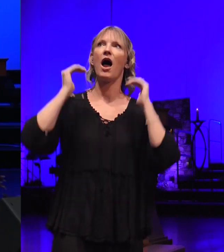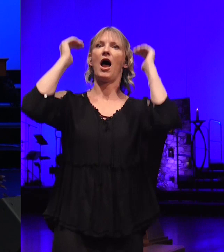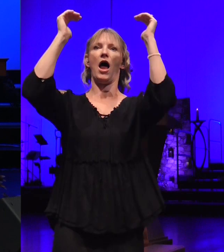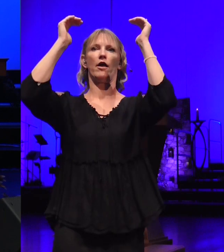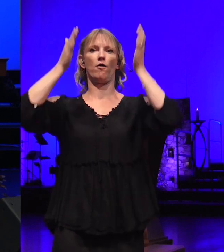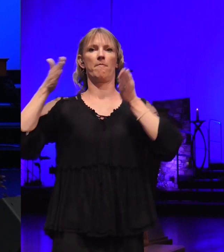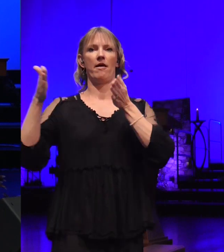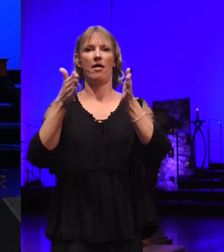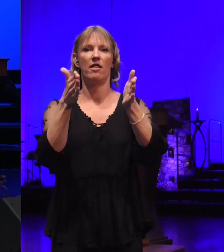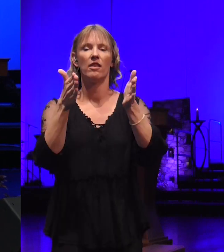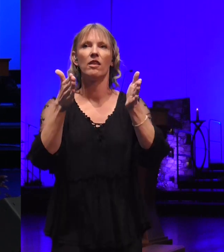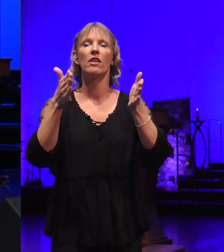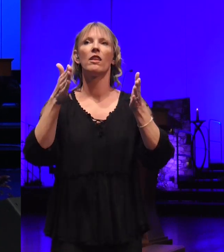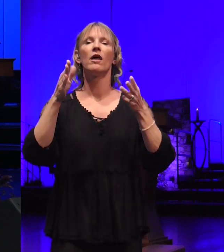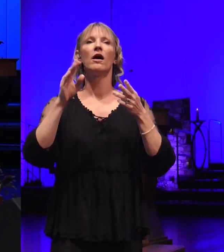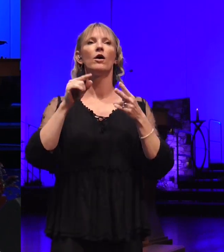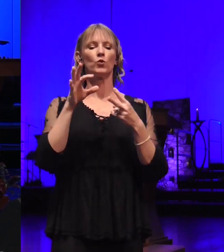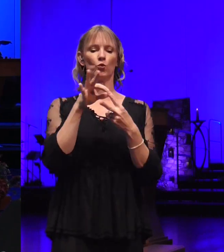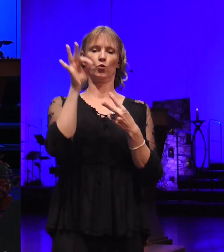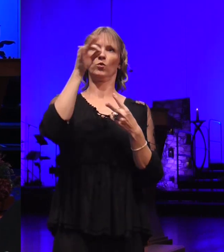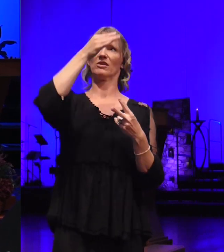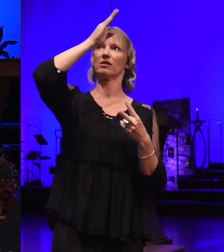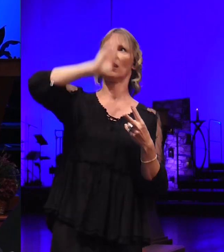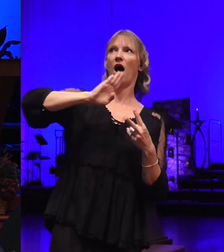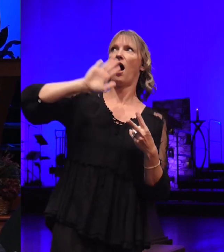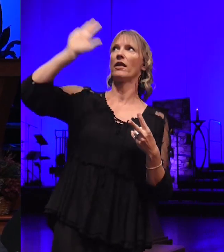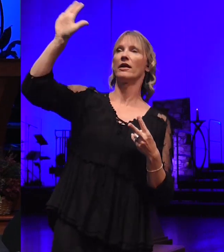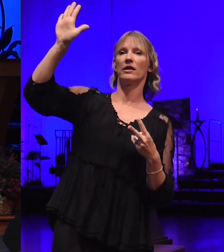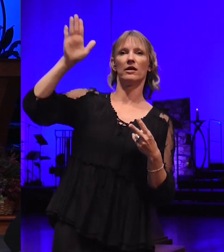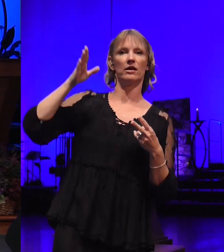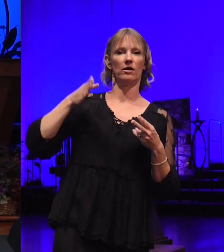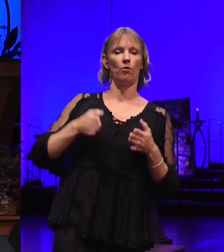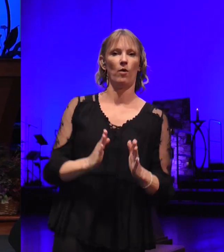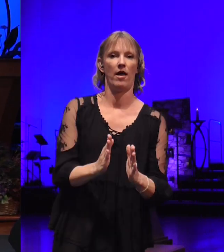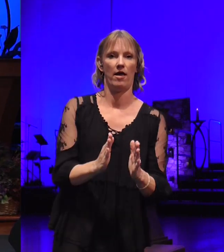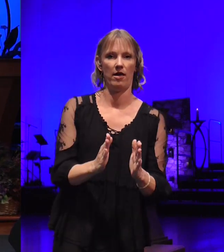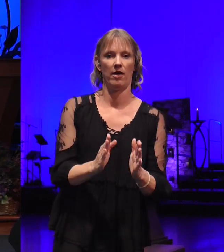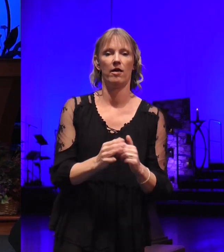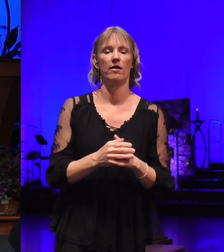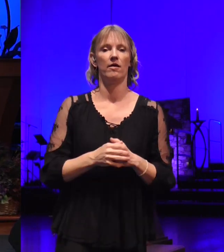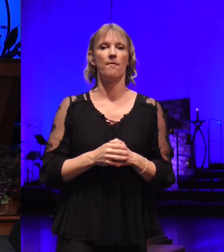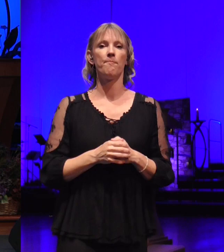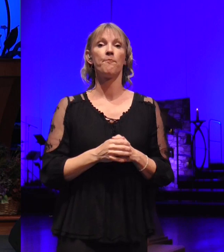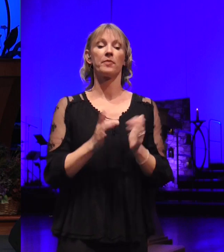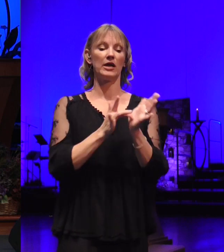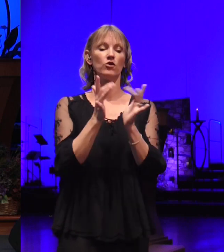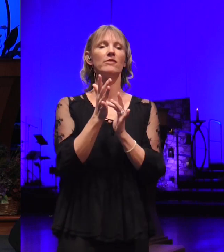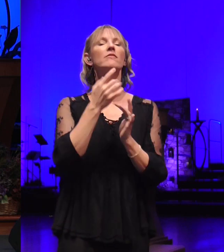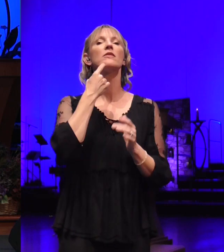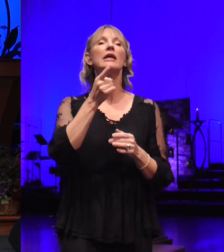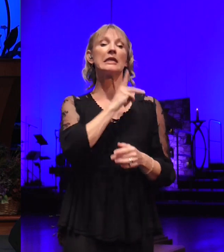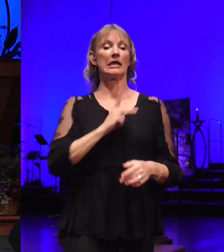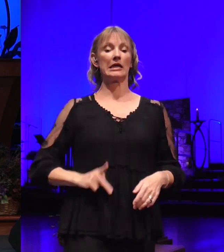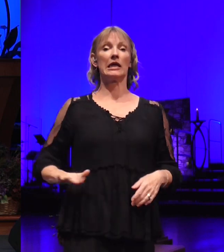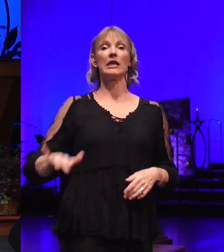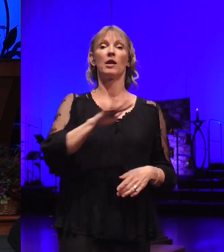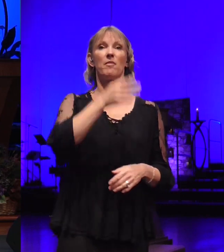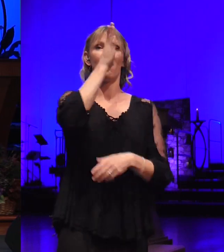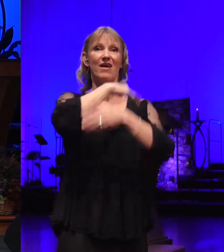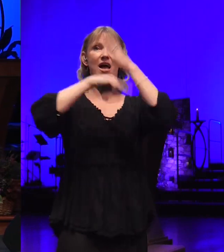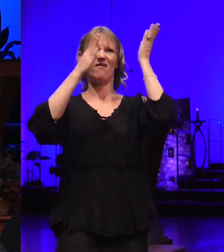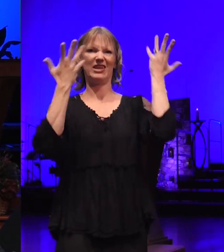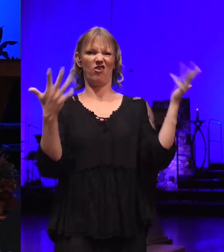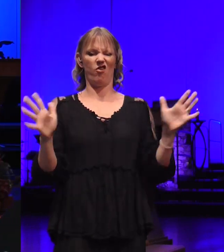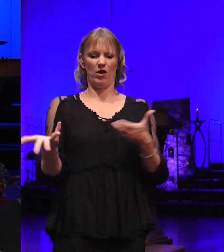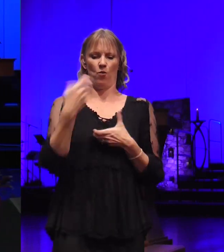to choose God's way. And Jesus, he says that the kingdom of heaven is within